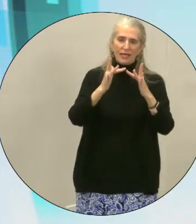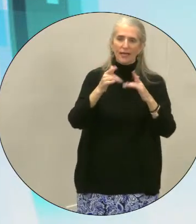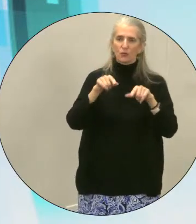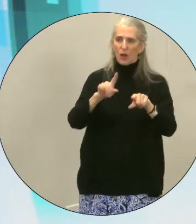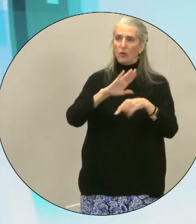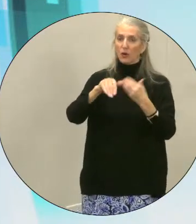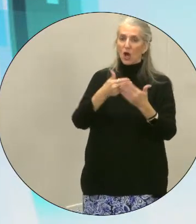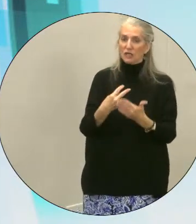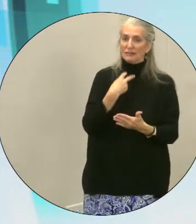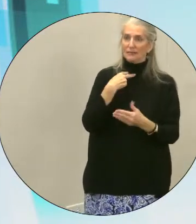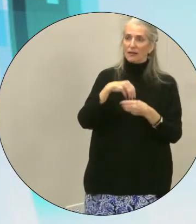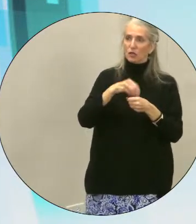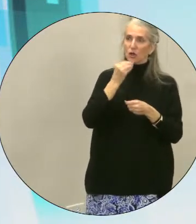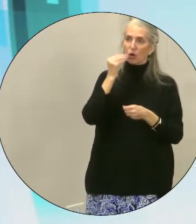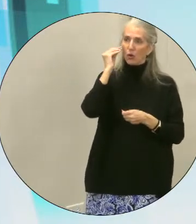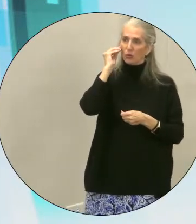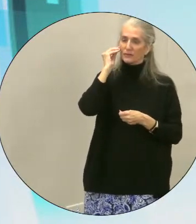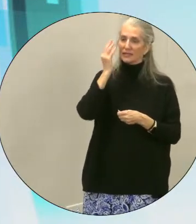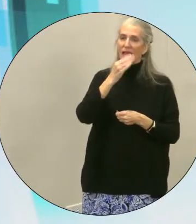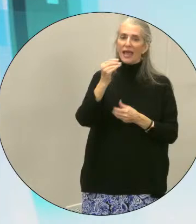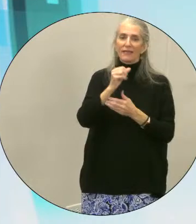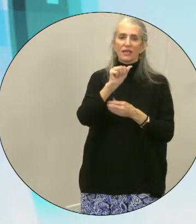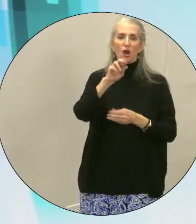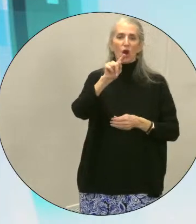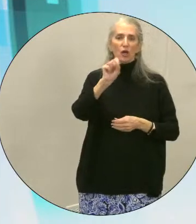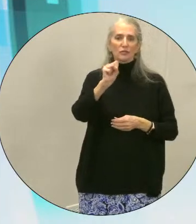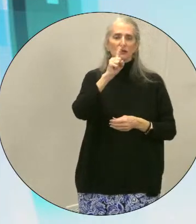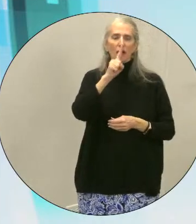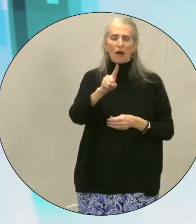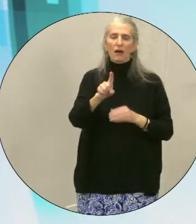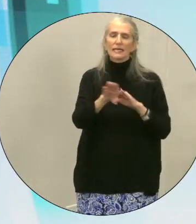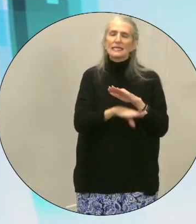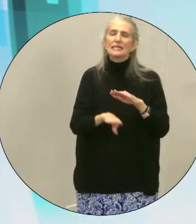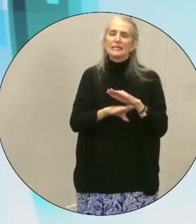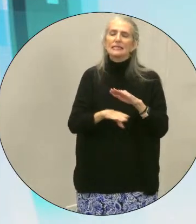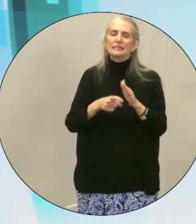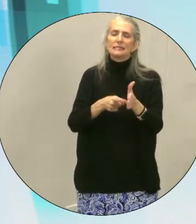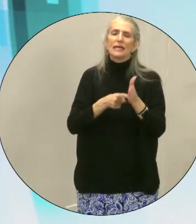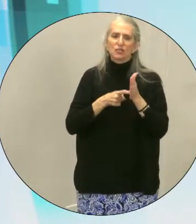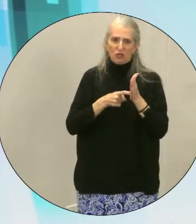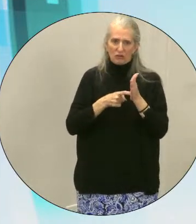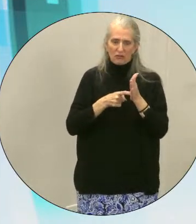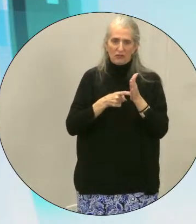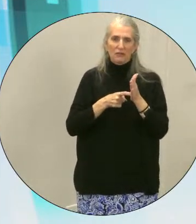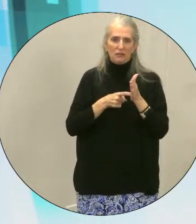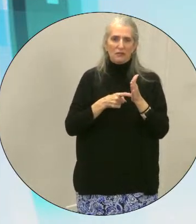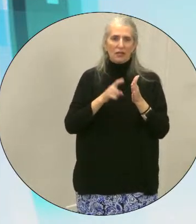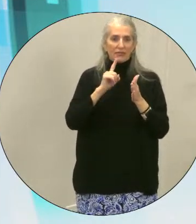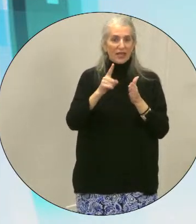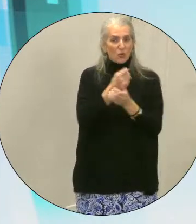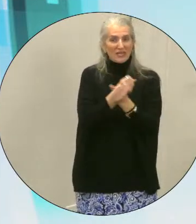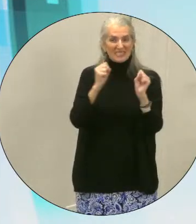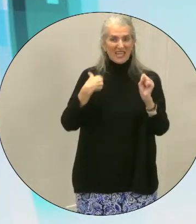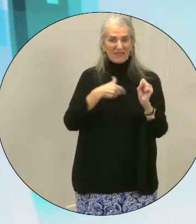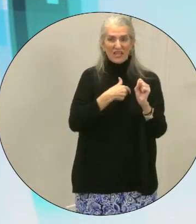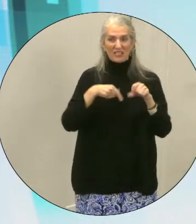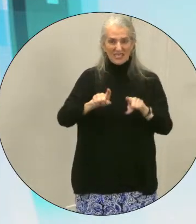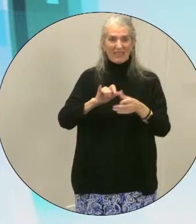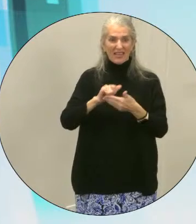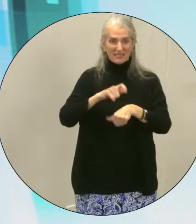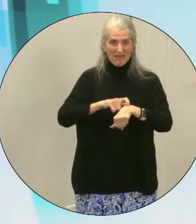stuck in our homes. And the arts are essential. They are what saved us in that time.